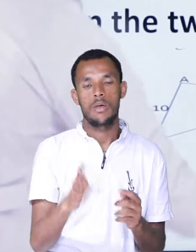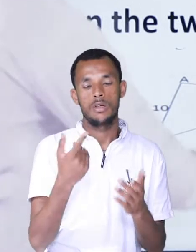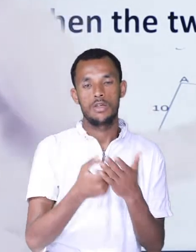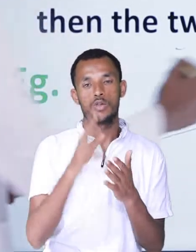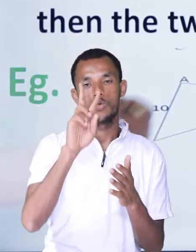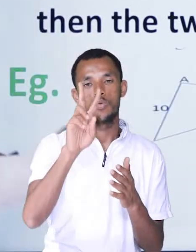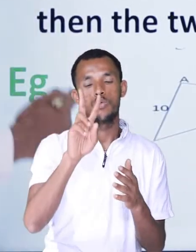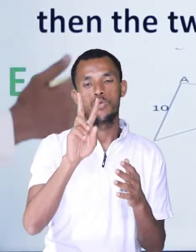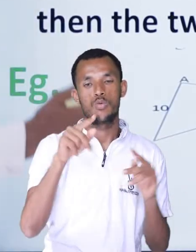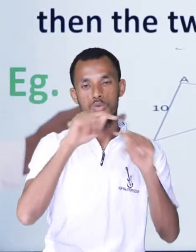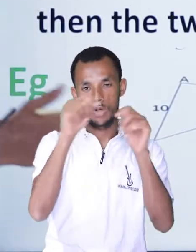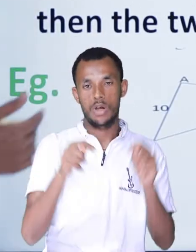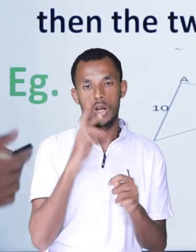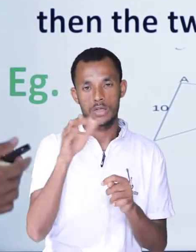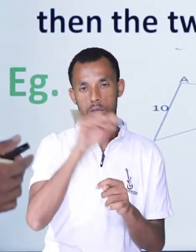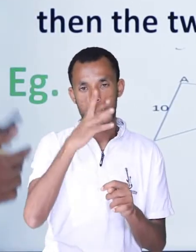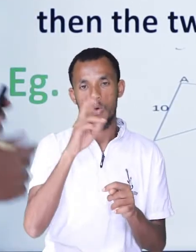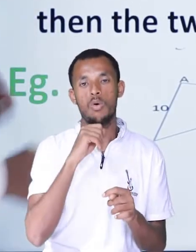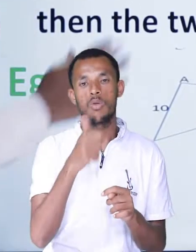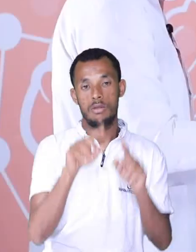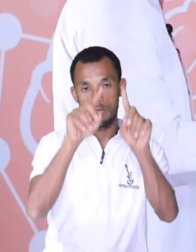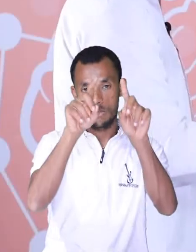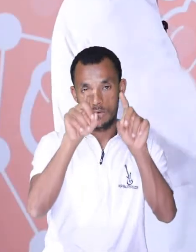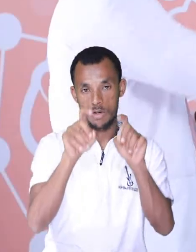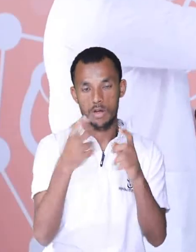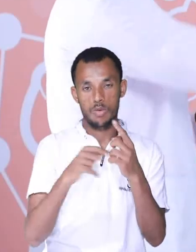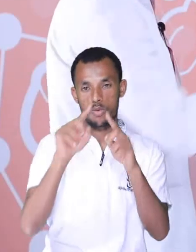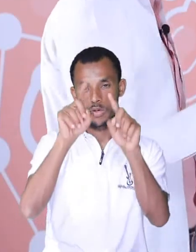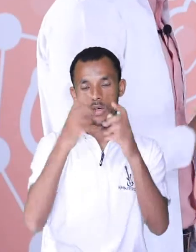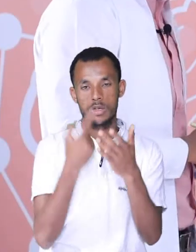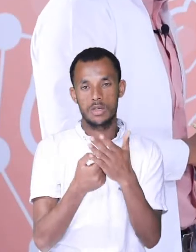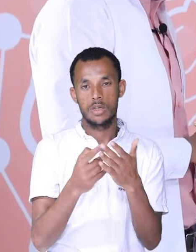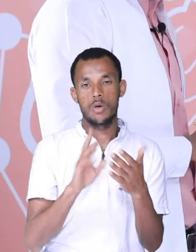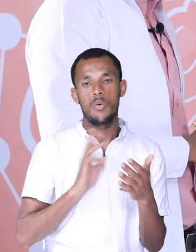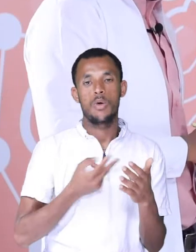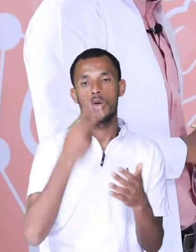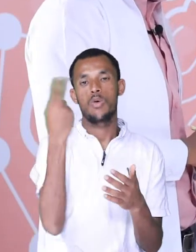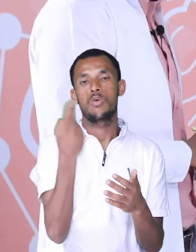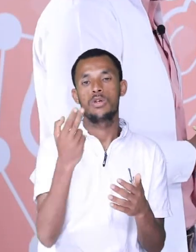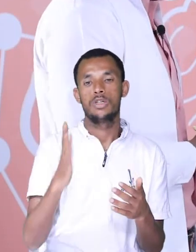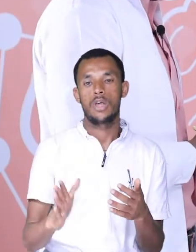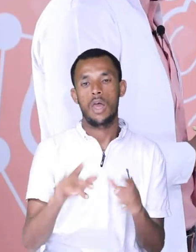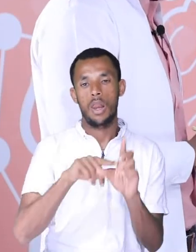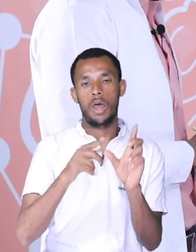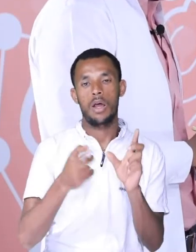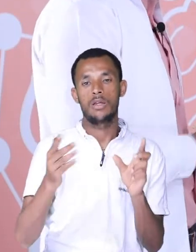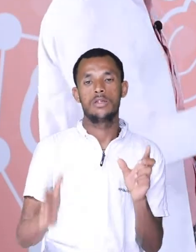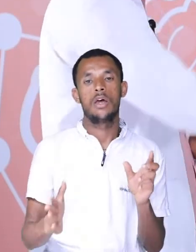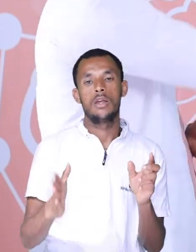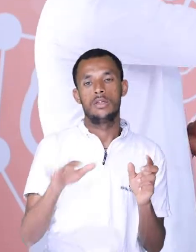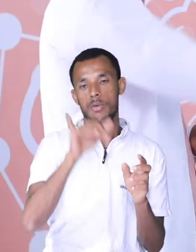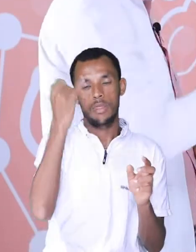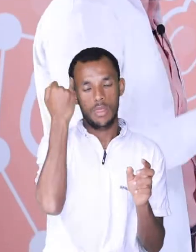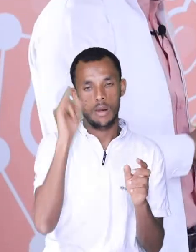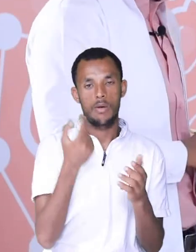two triangles are they the same or not? So check this, we can use side angle side similarity theorem.